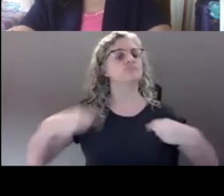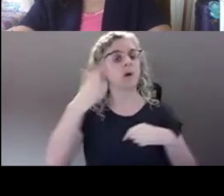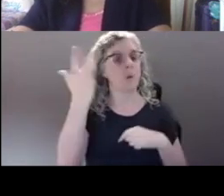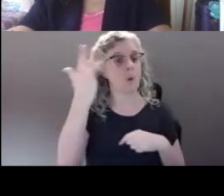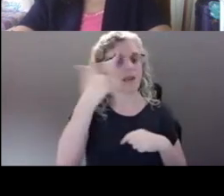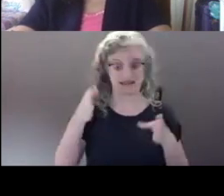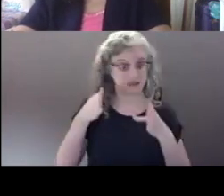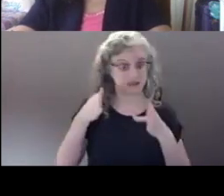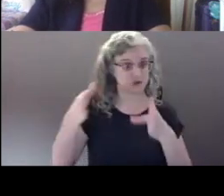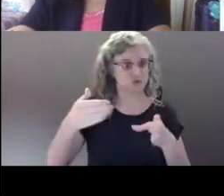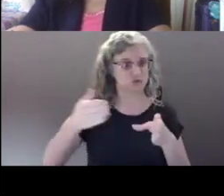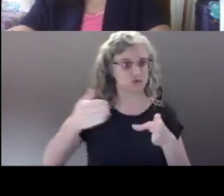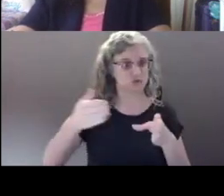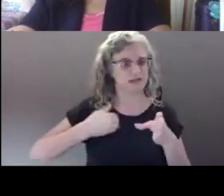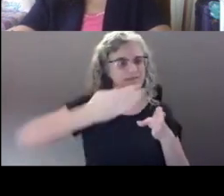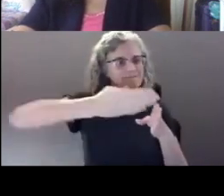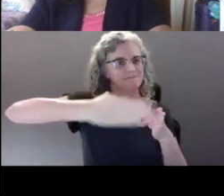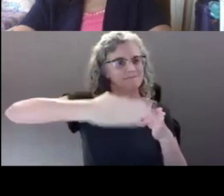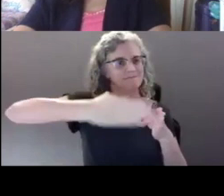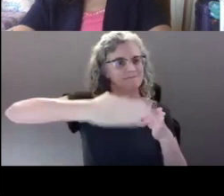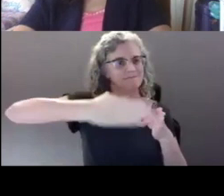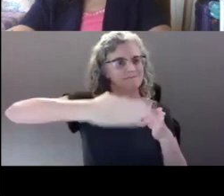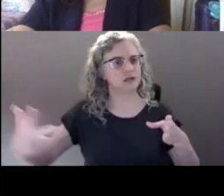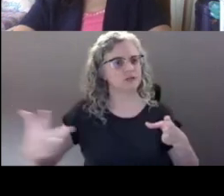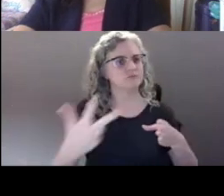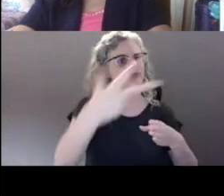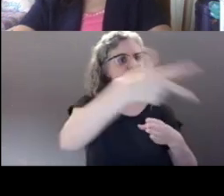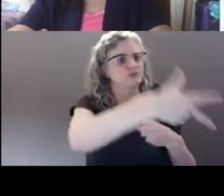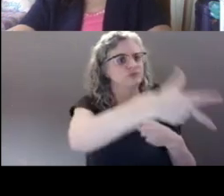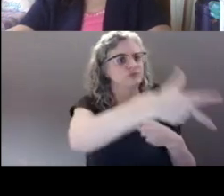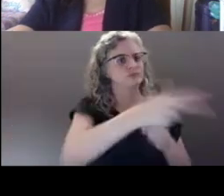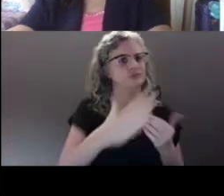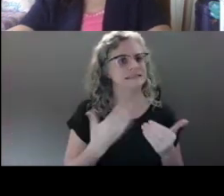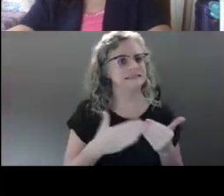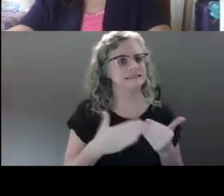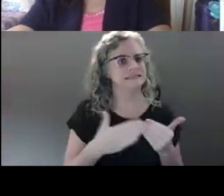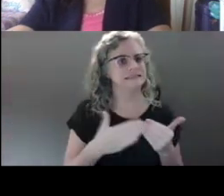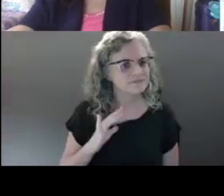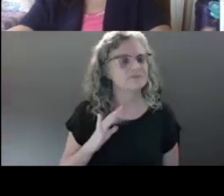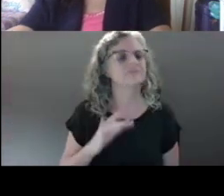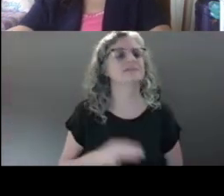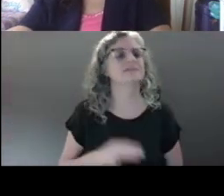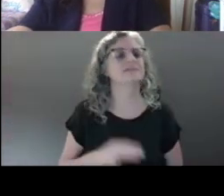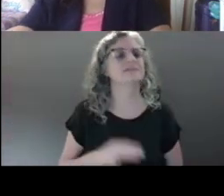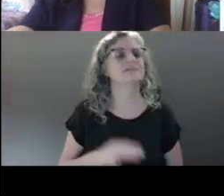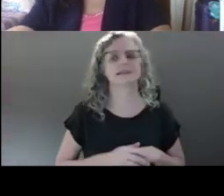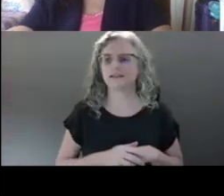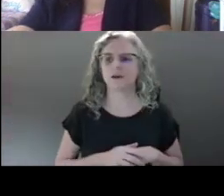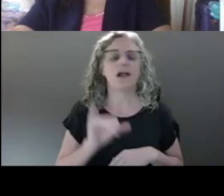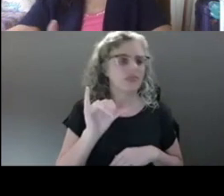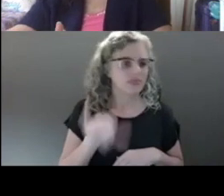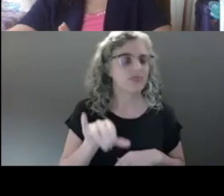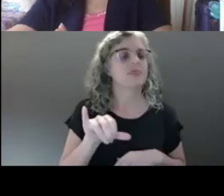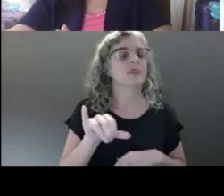is also an example of how services and supports that are provided to people with